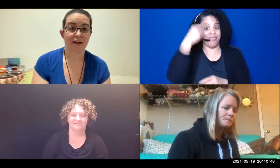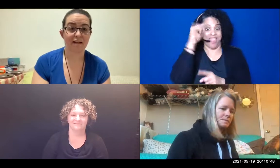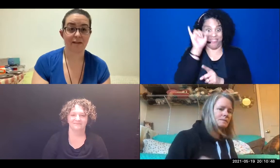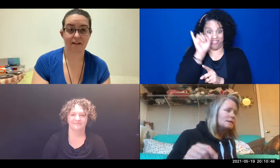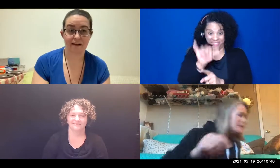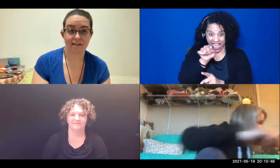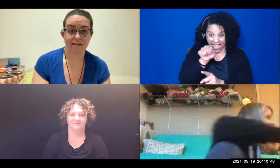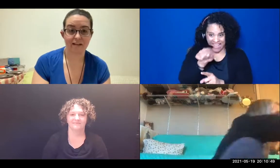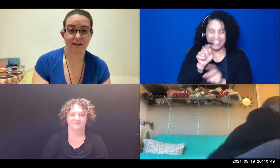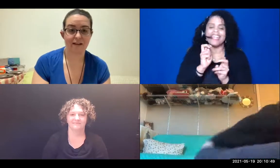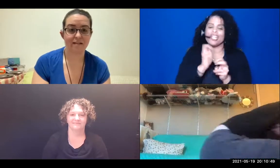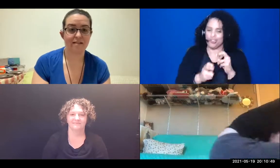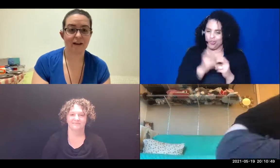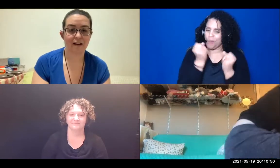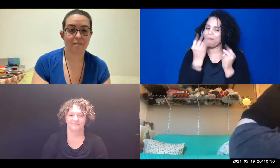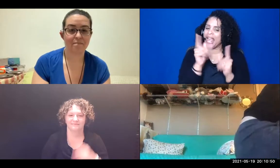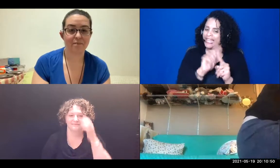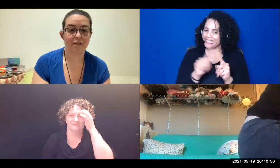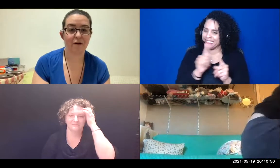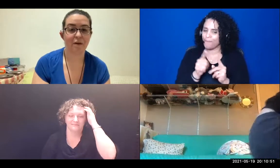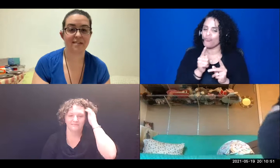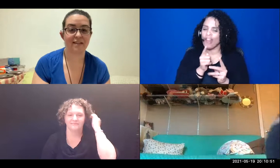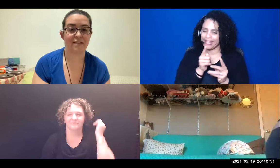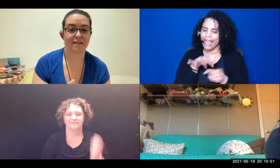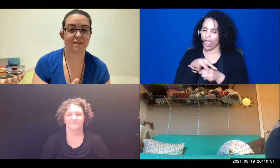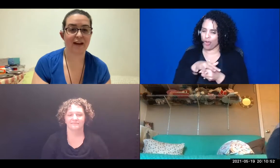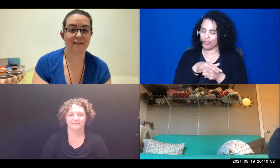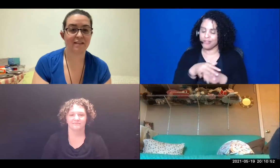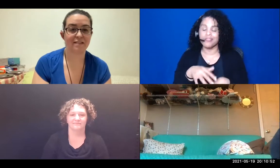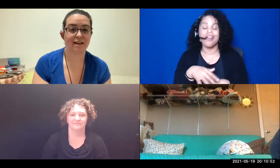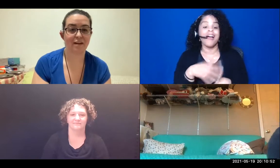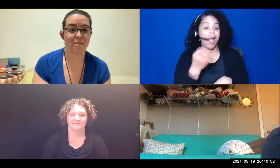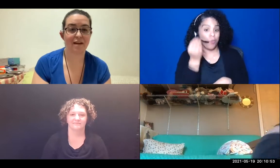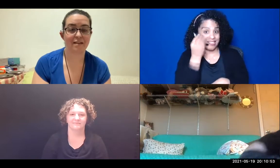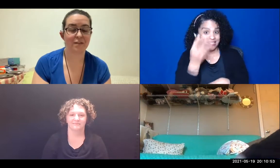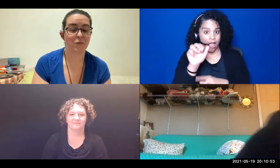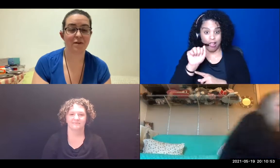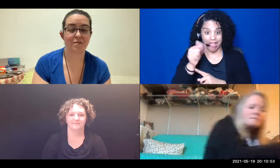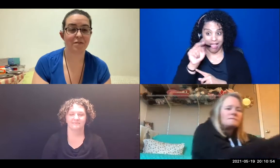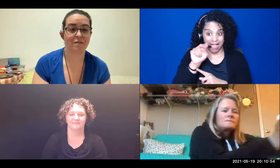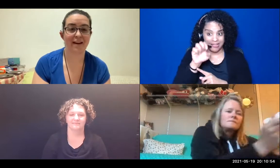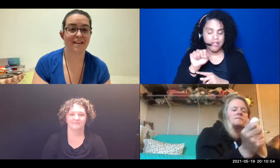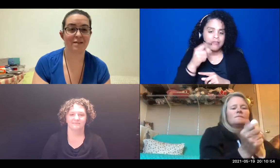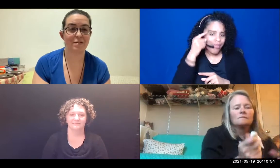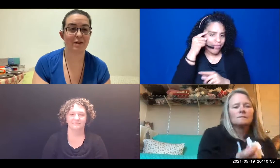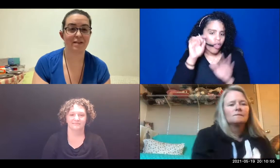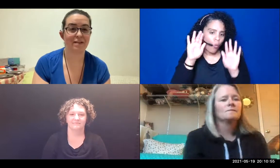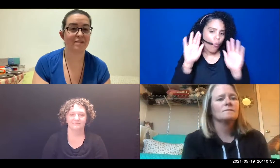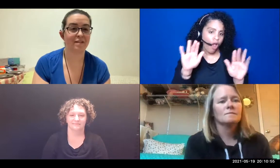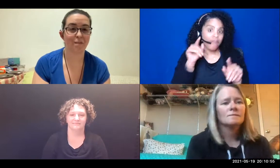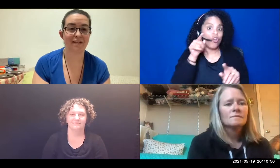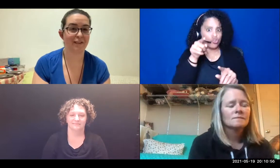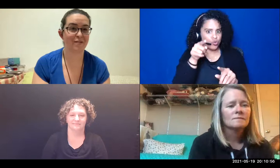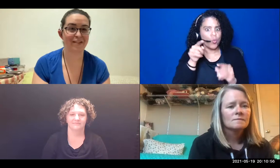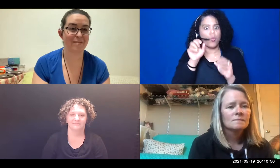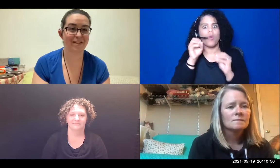in a lot of areas. And, you know, I want to say to Agnes, I think it's wonderful that you are giving